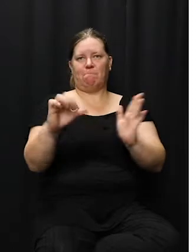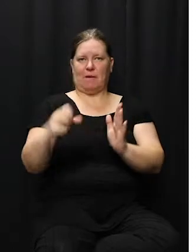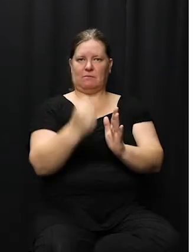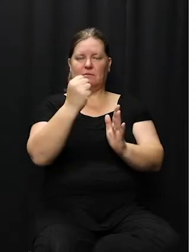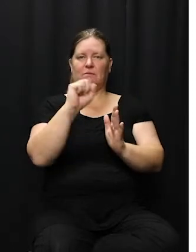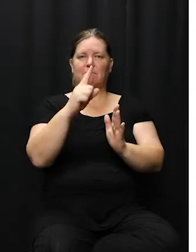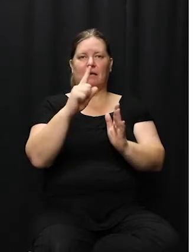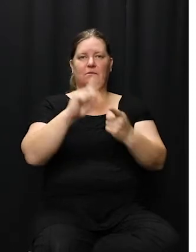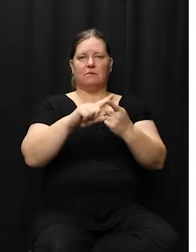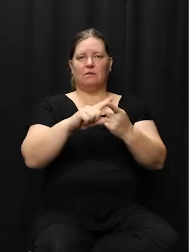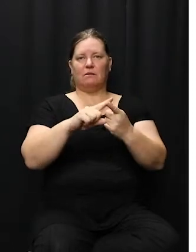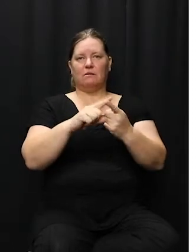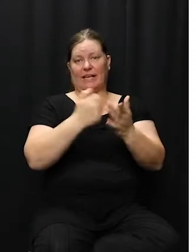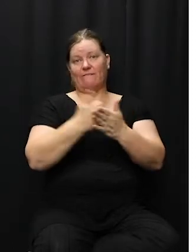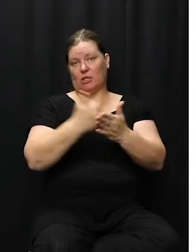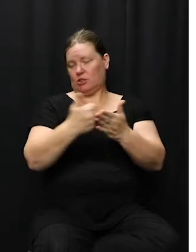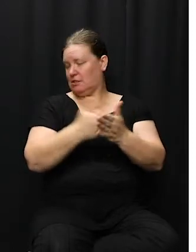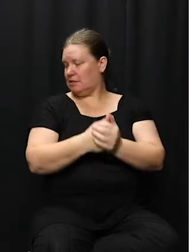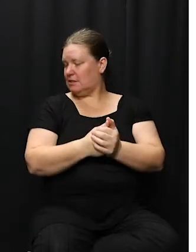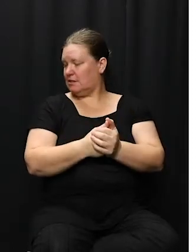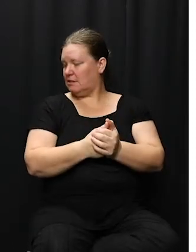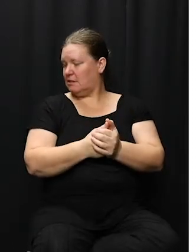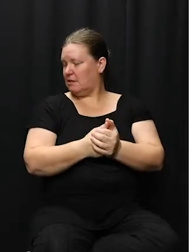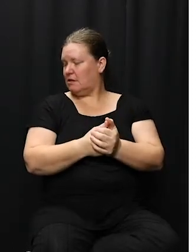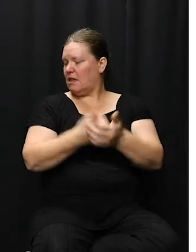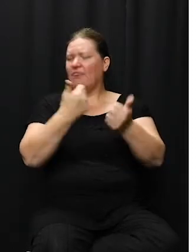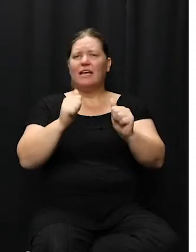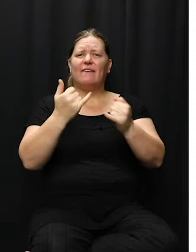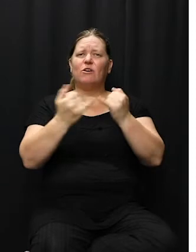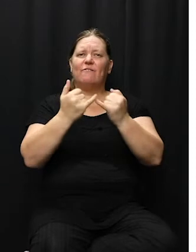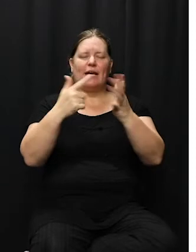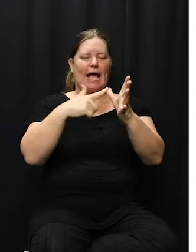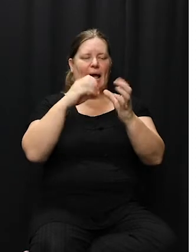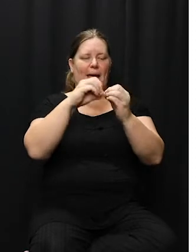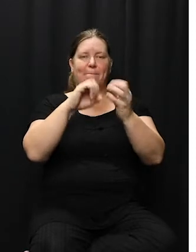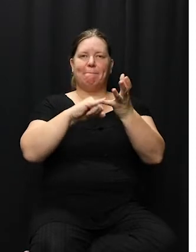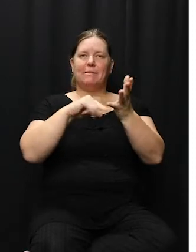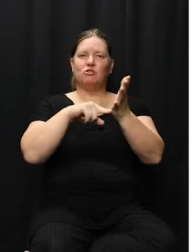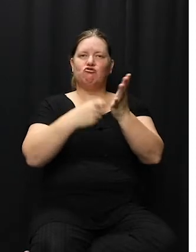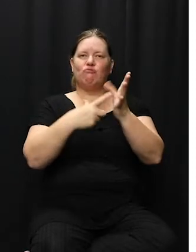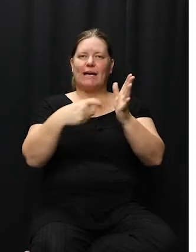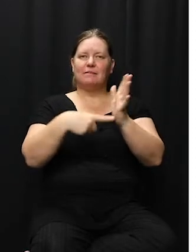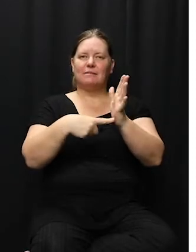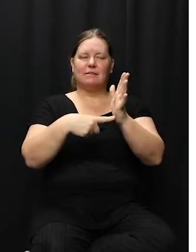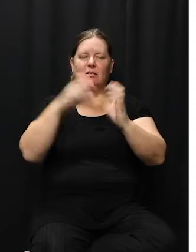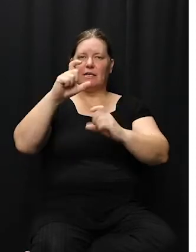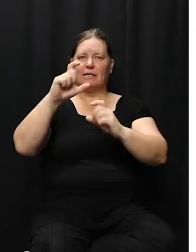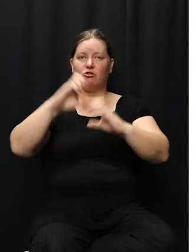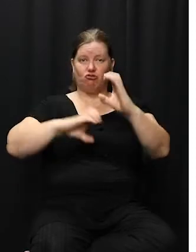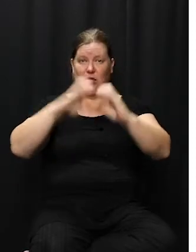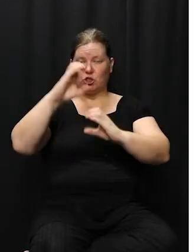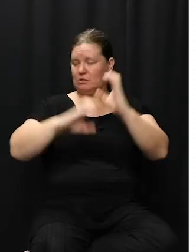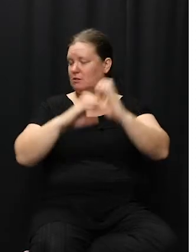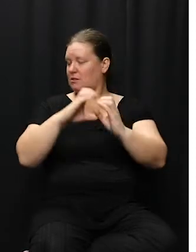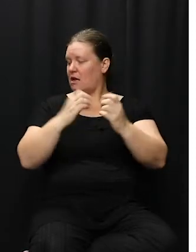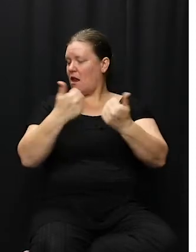flexibility, but they're still fairly conventional. Then you have very abstract structures or constructions, they're called. So